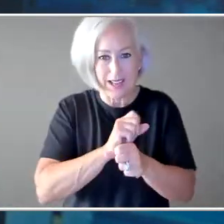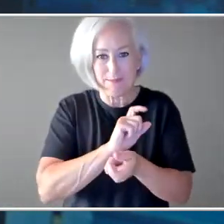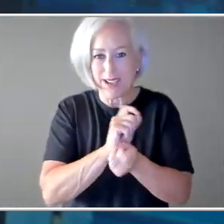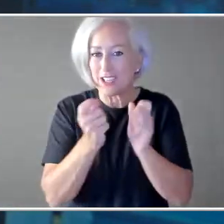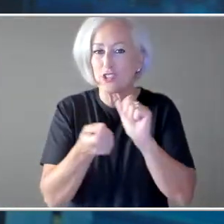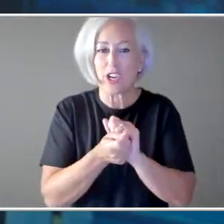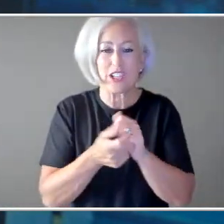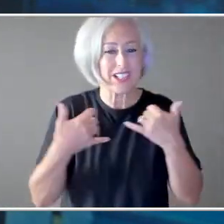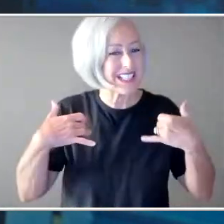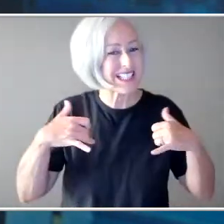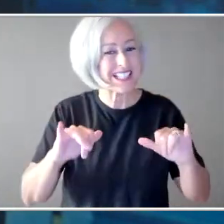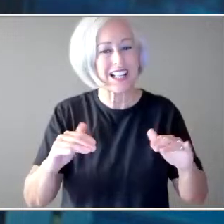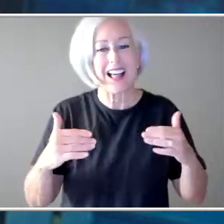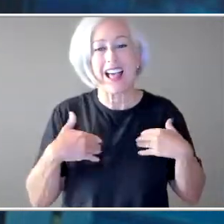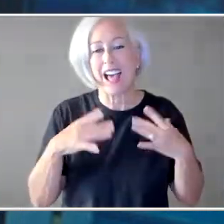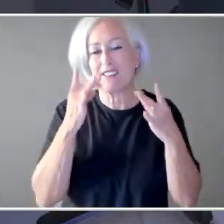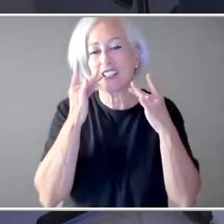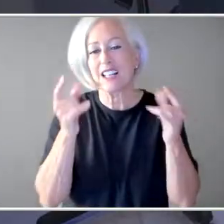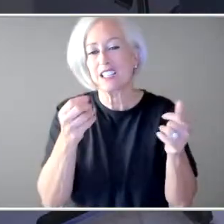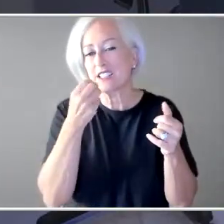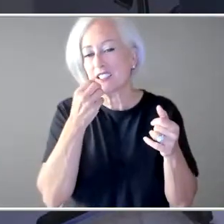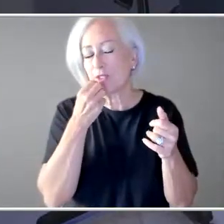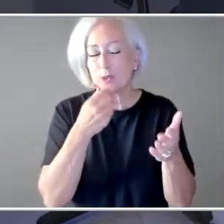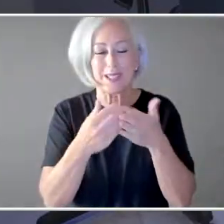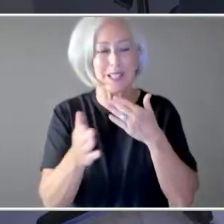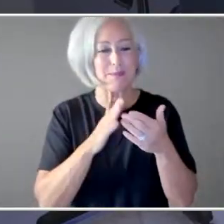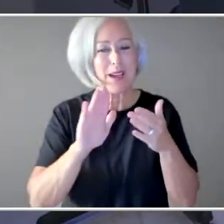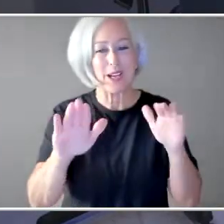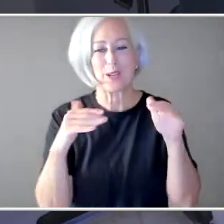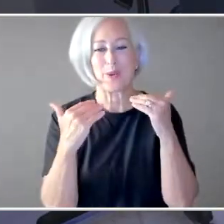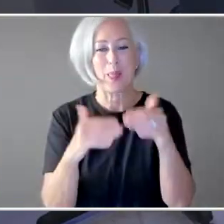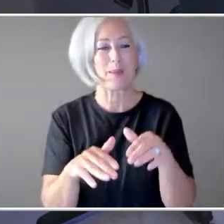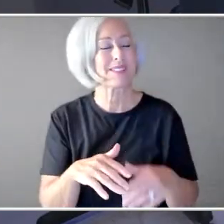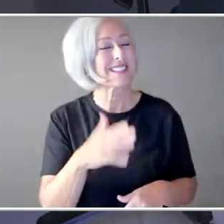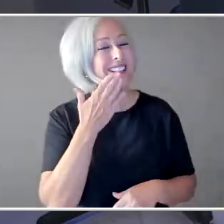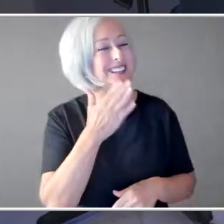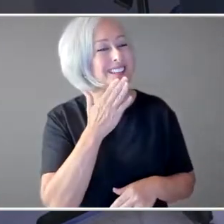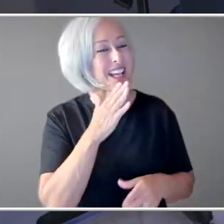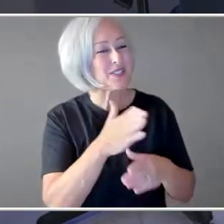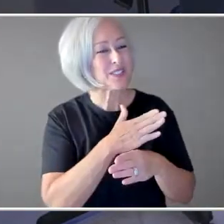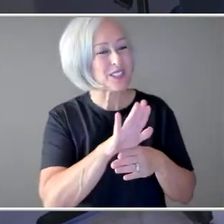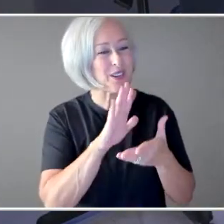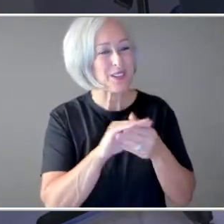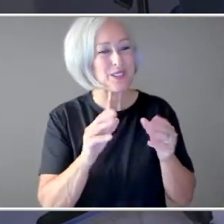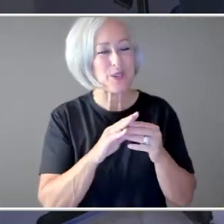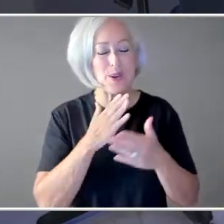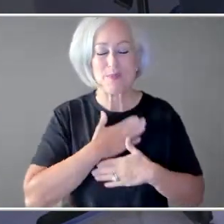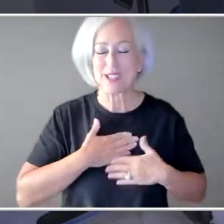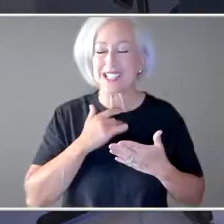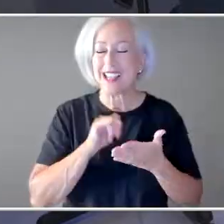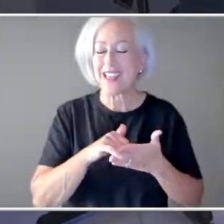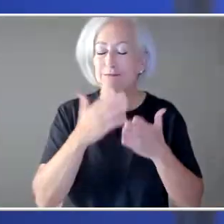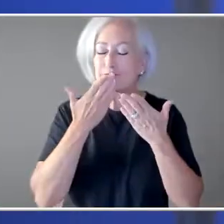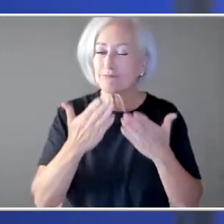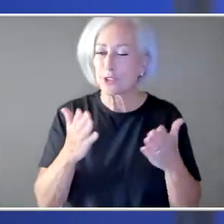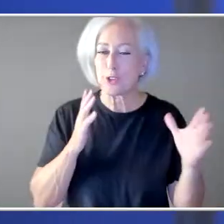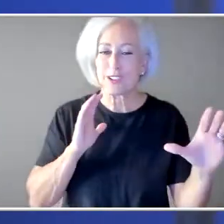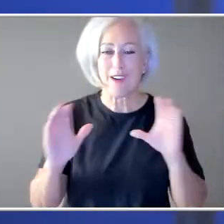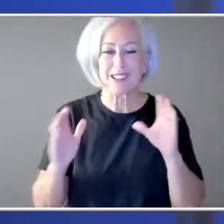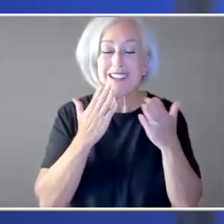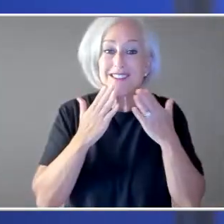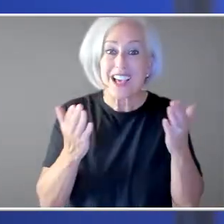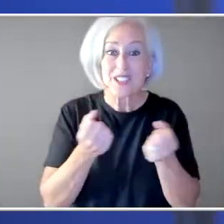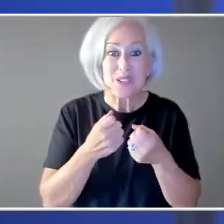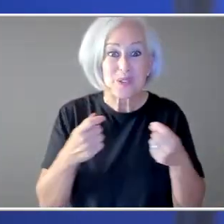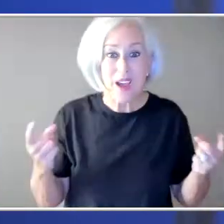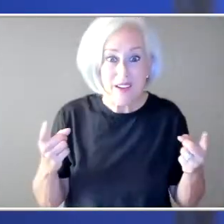for your whole life, no matter what your limitations are. Thank you for being with us. Elisa, thank you for sharing your story. We appreciate it. Great conversation today. Thanks to all of our guests. Thanks to our